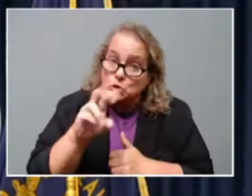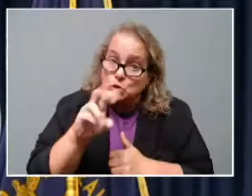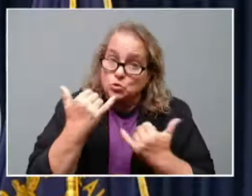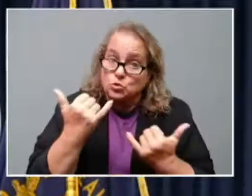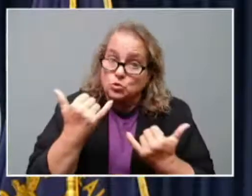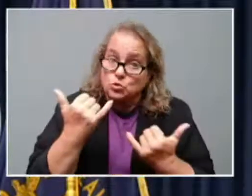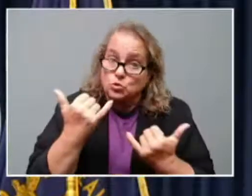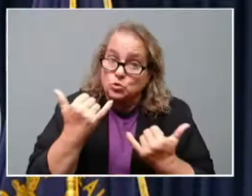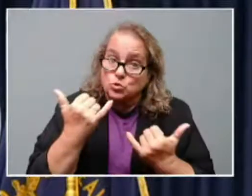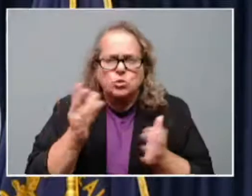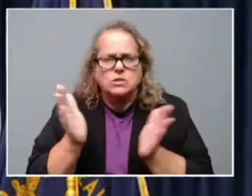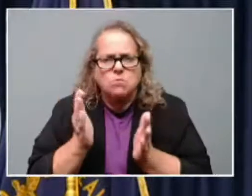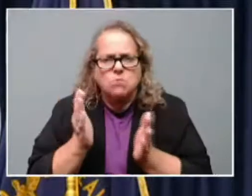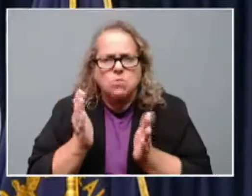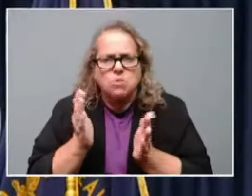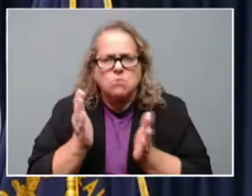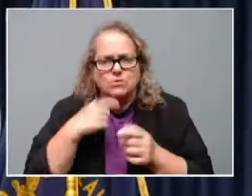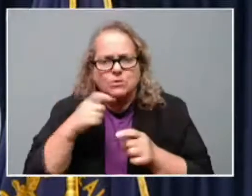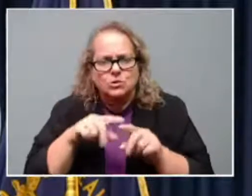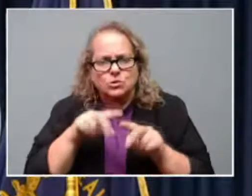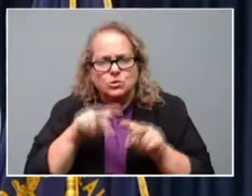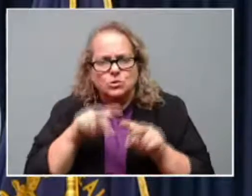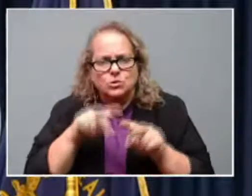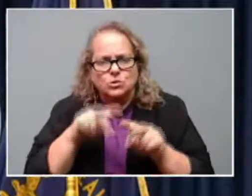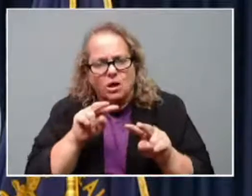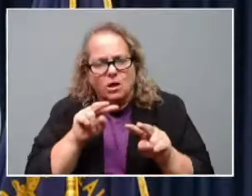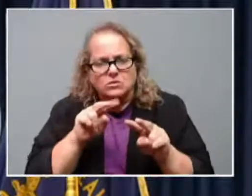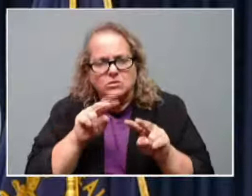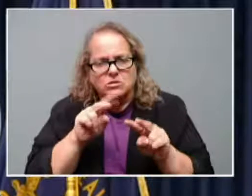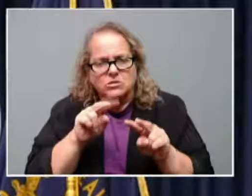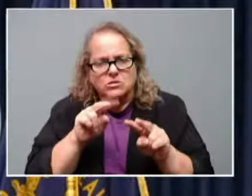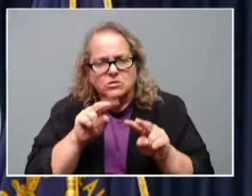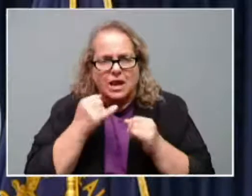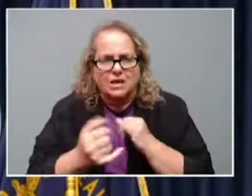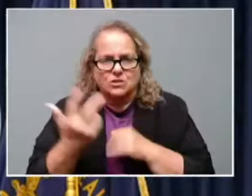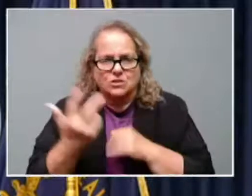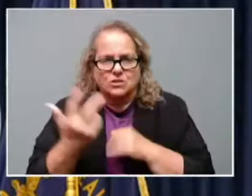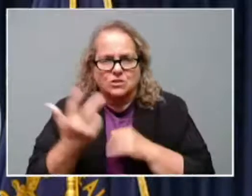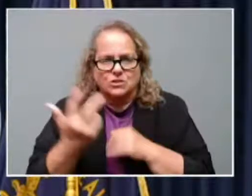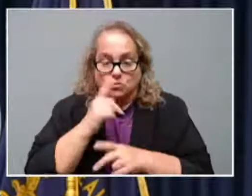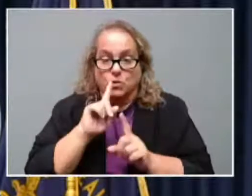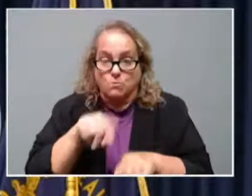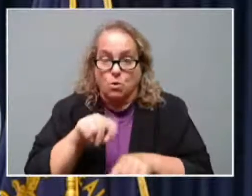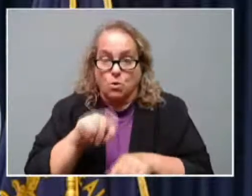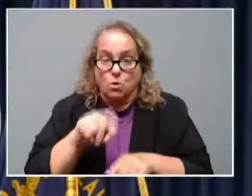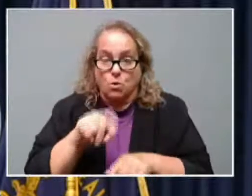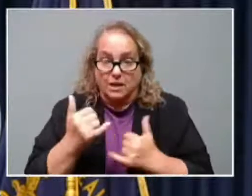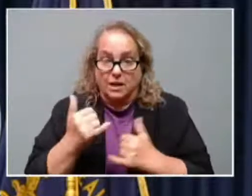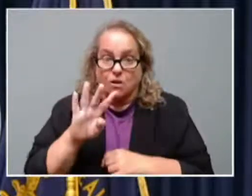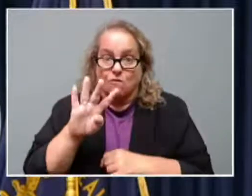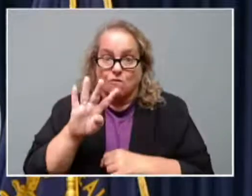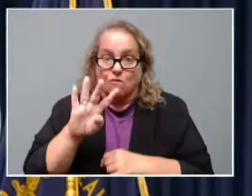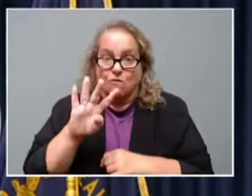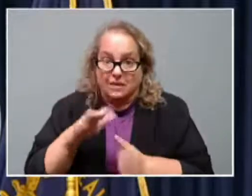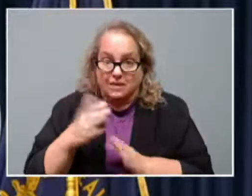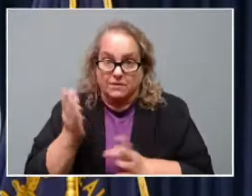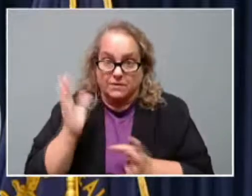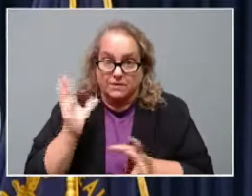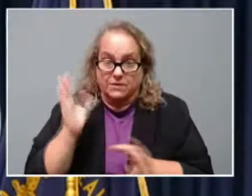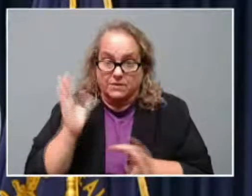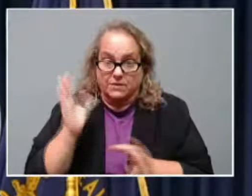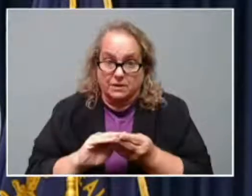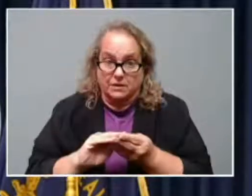watch over the 3 days we're going to report on today. 48 deaths combined. That's losing far too